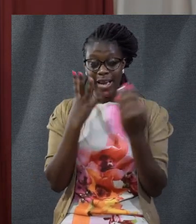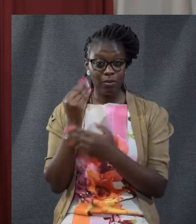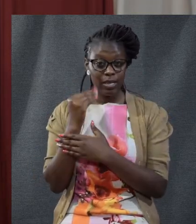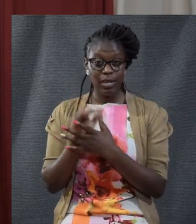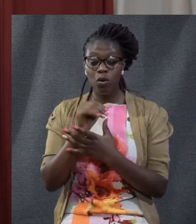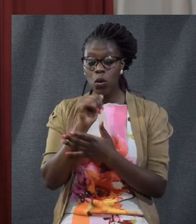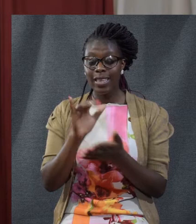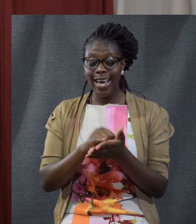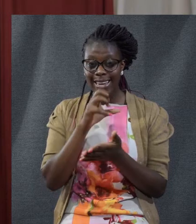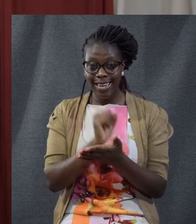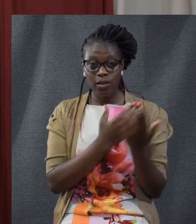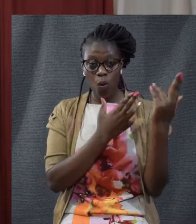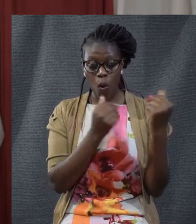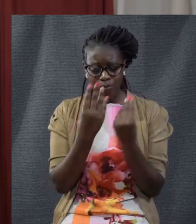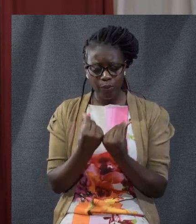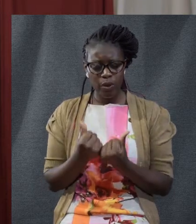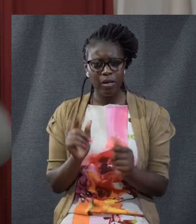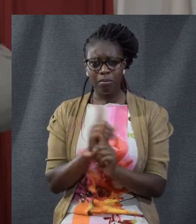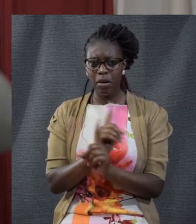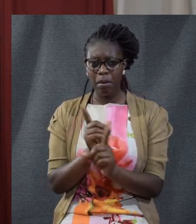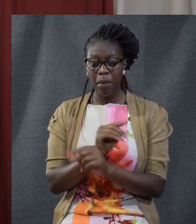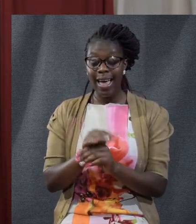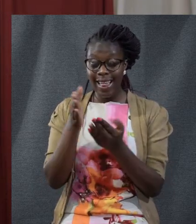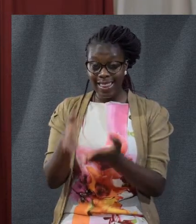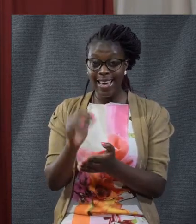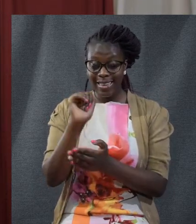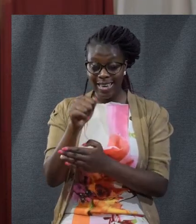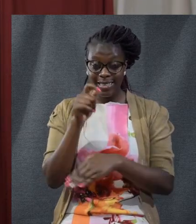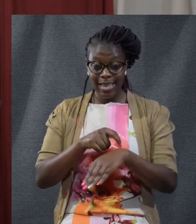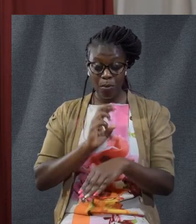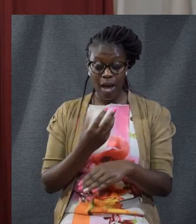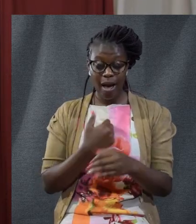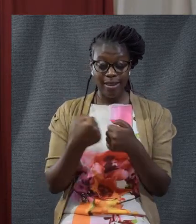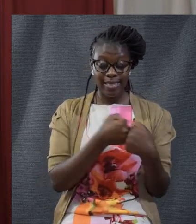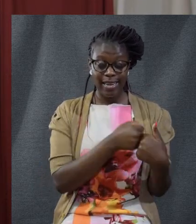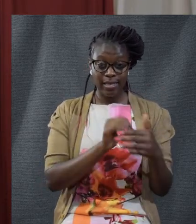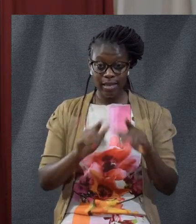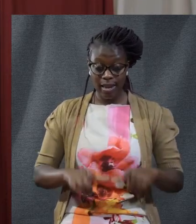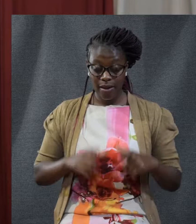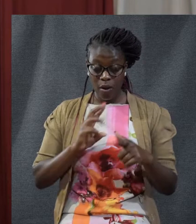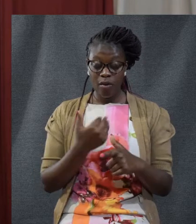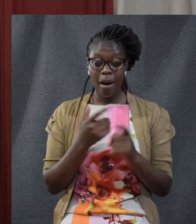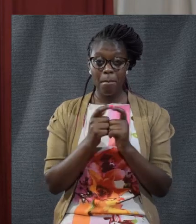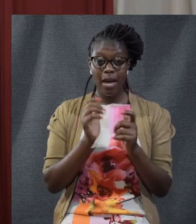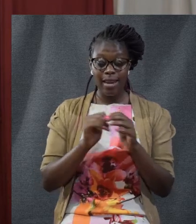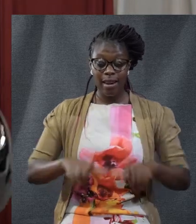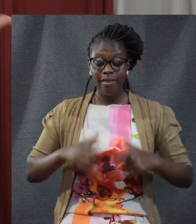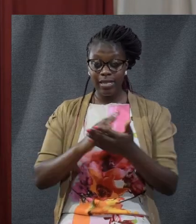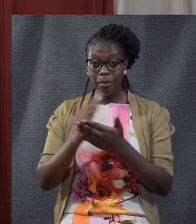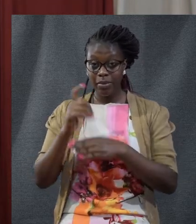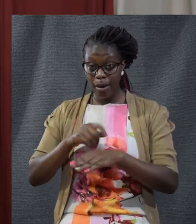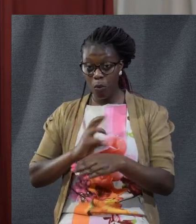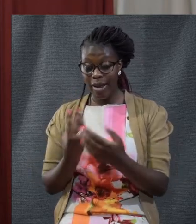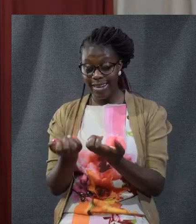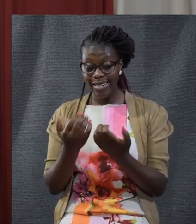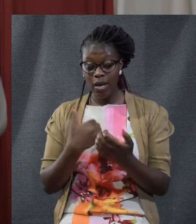Not that his hope killed what was there. It is still be there. And sometimes we go through challenges in life. We go through pain in life. And sometimes we